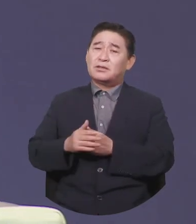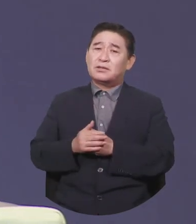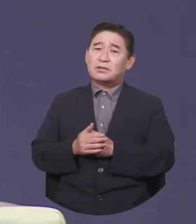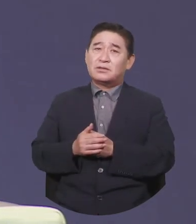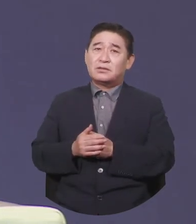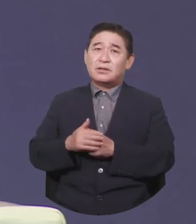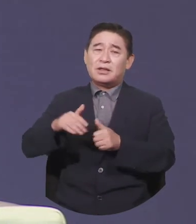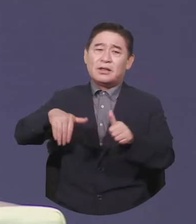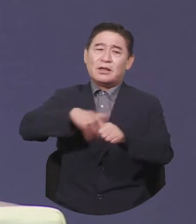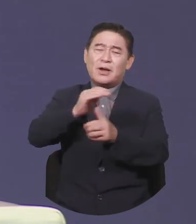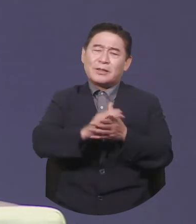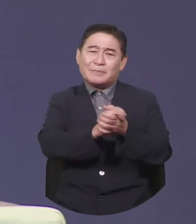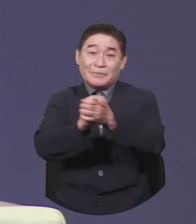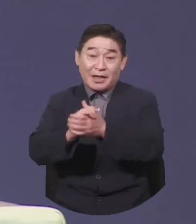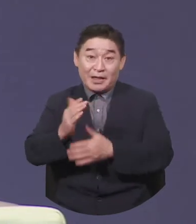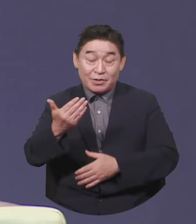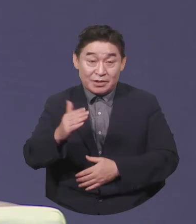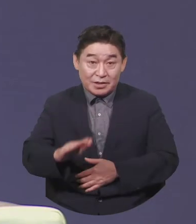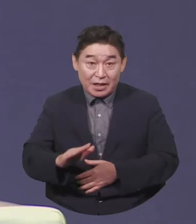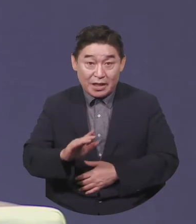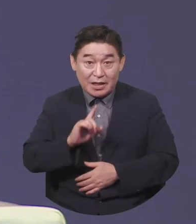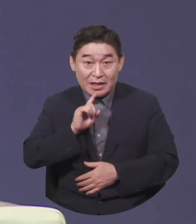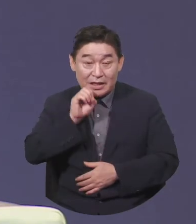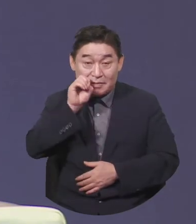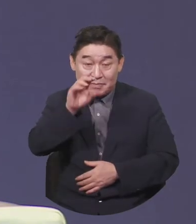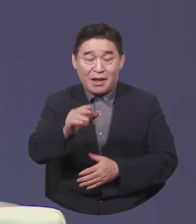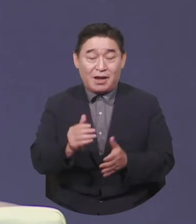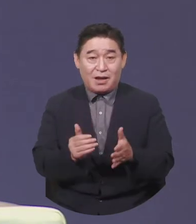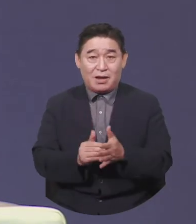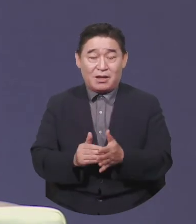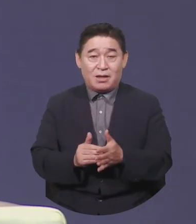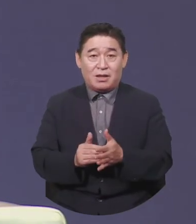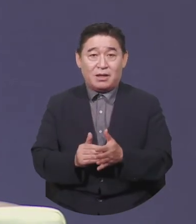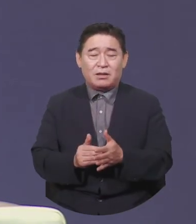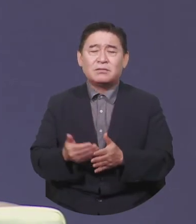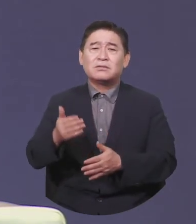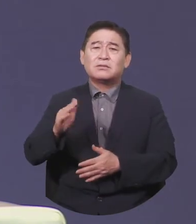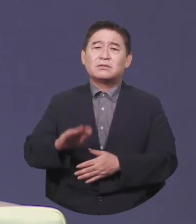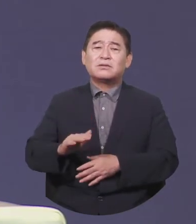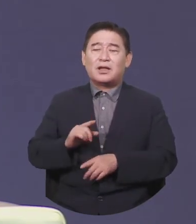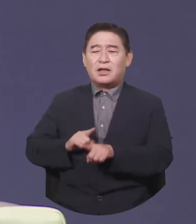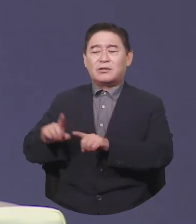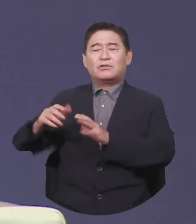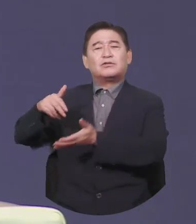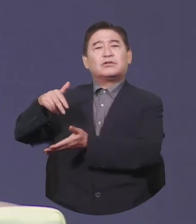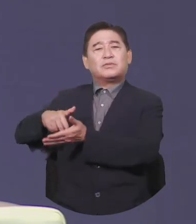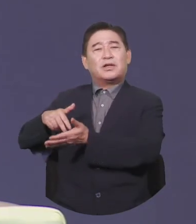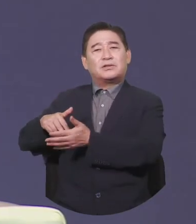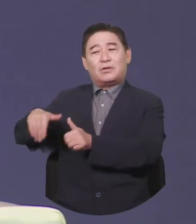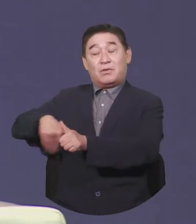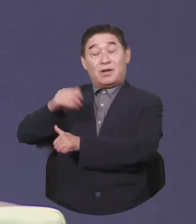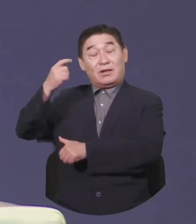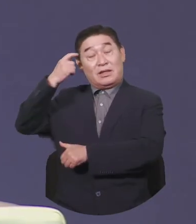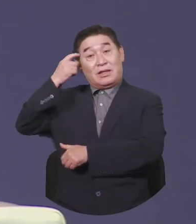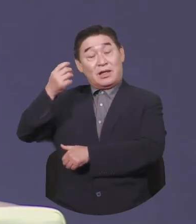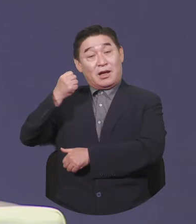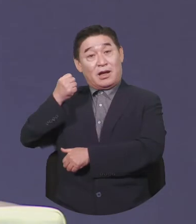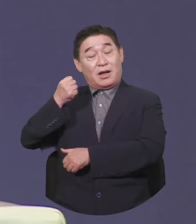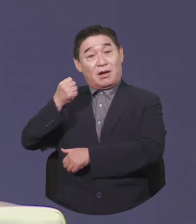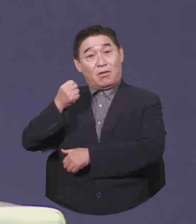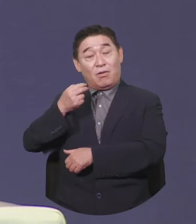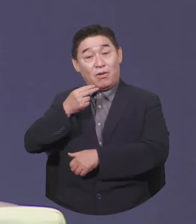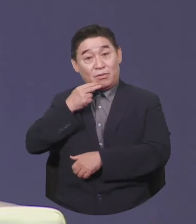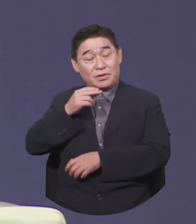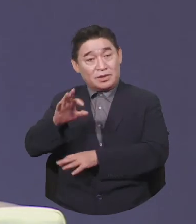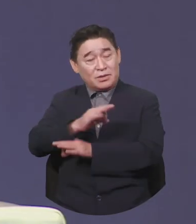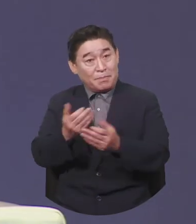So these are competing challenges that are very difficult, and this is exactly what the platform